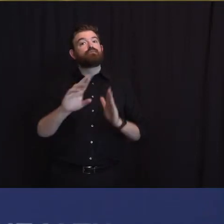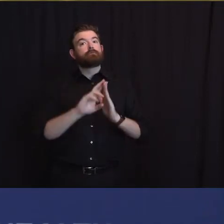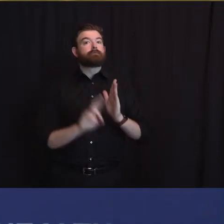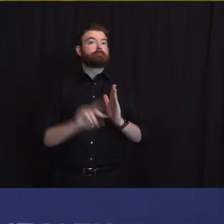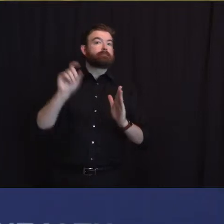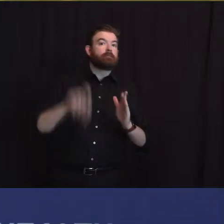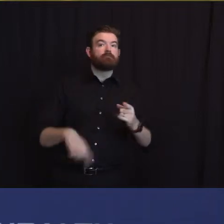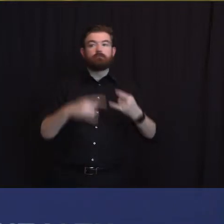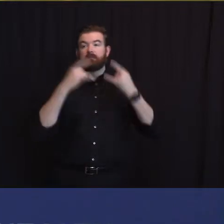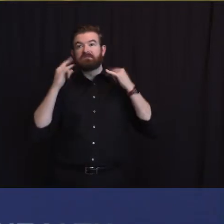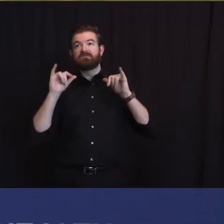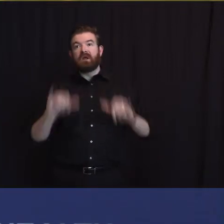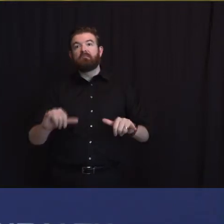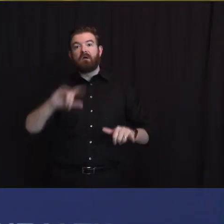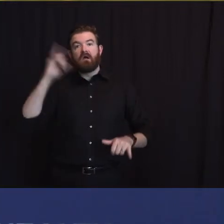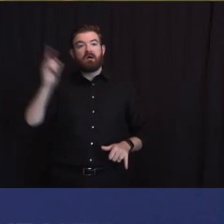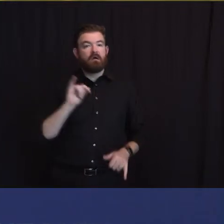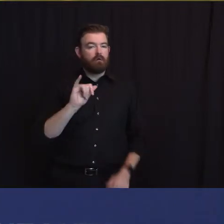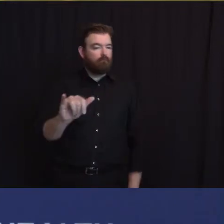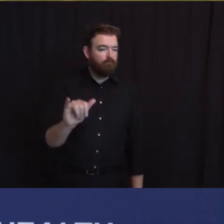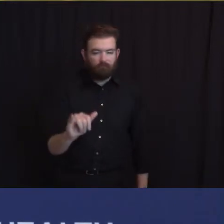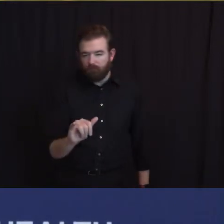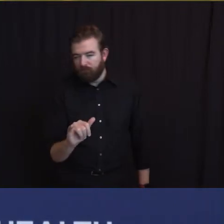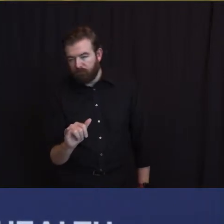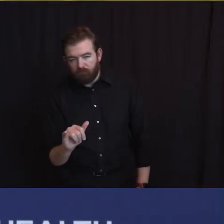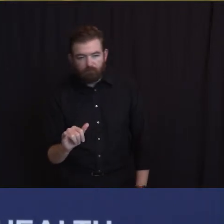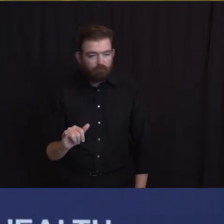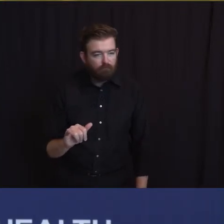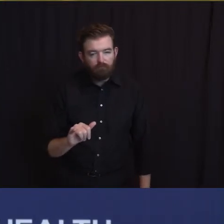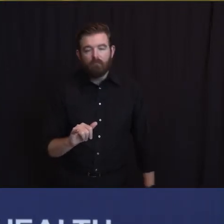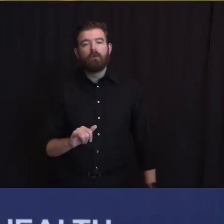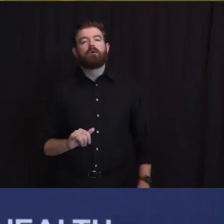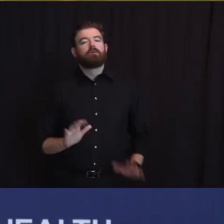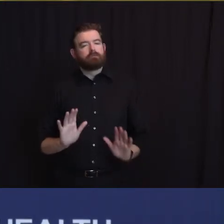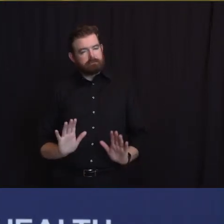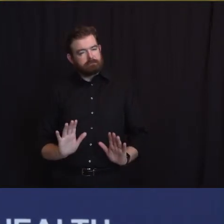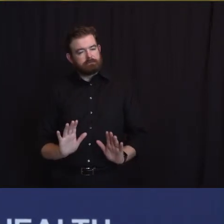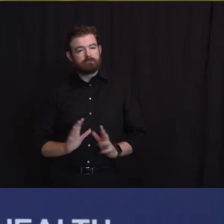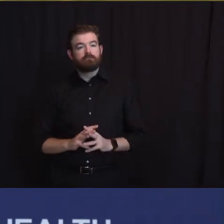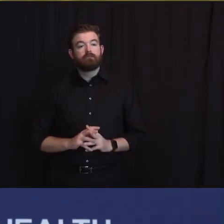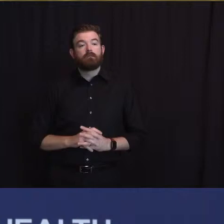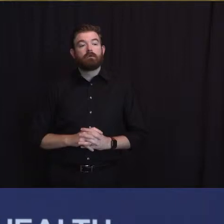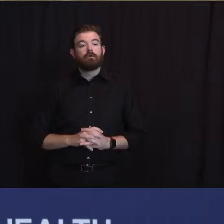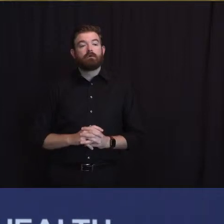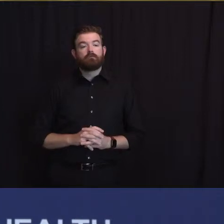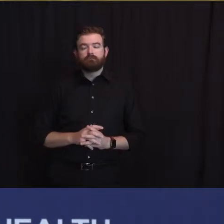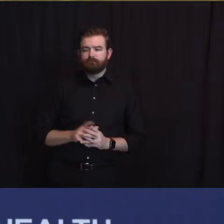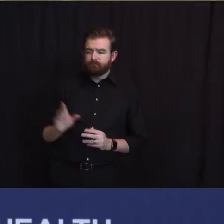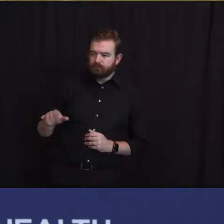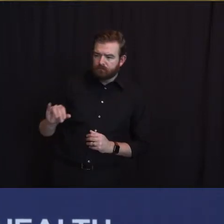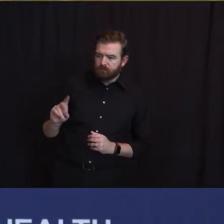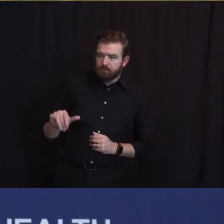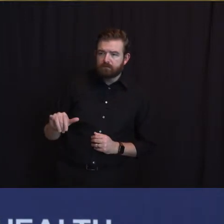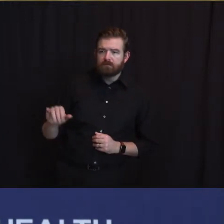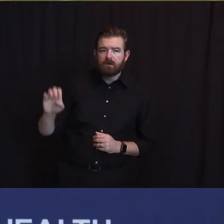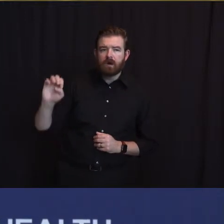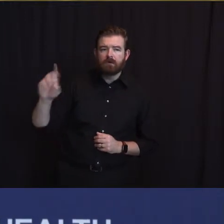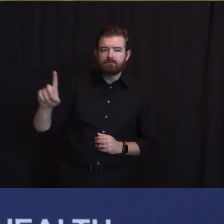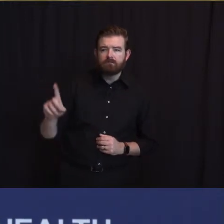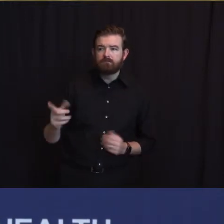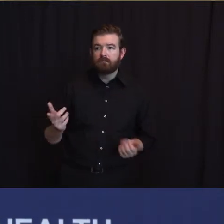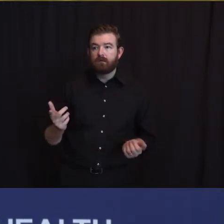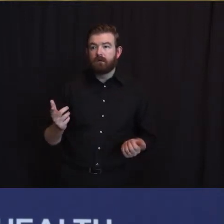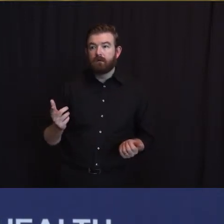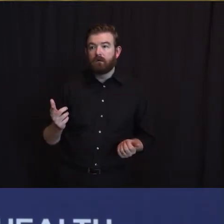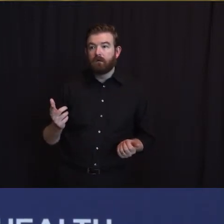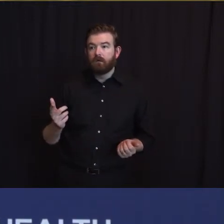all want to get to. We're just not there yet. So Judy, Eddie, any sense of where folks are getting infected? Any sense